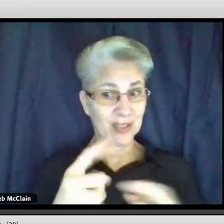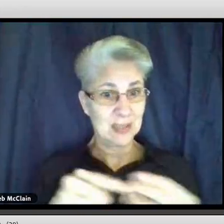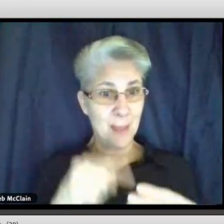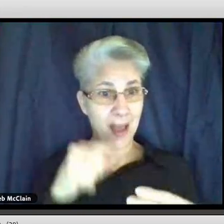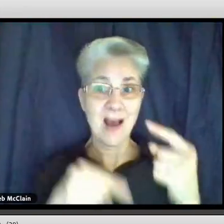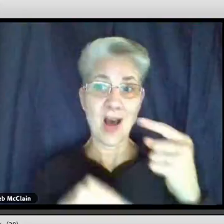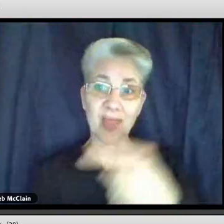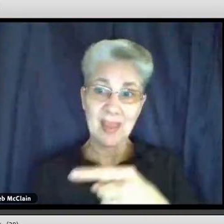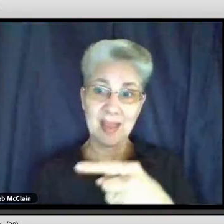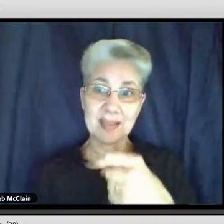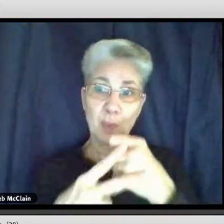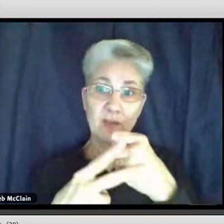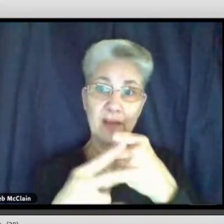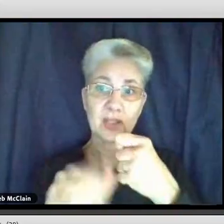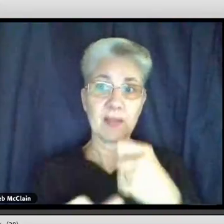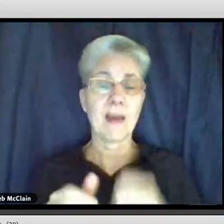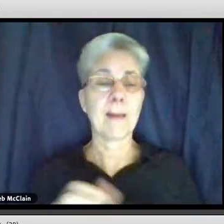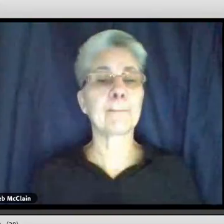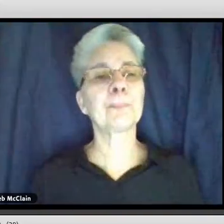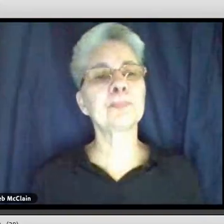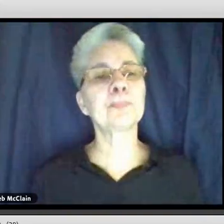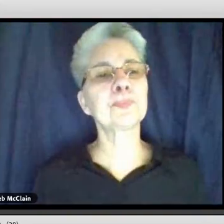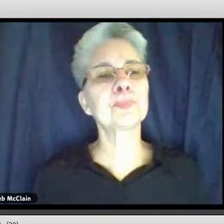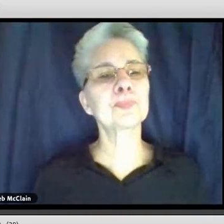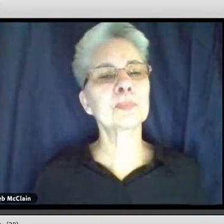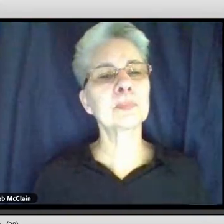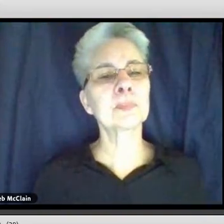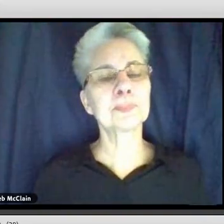digital preservation?